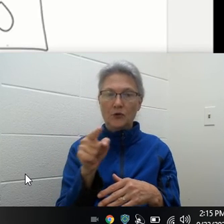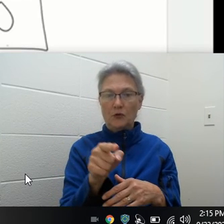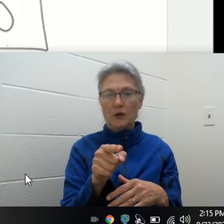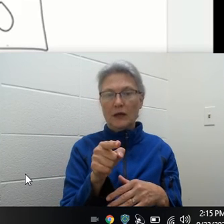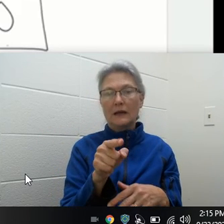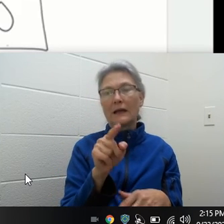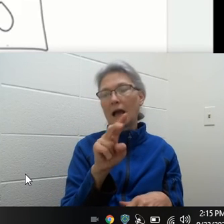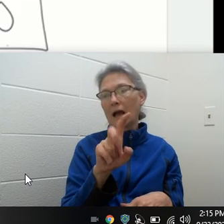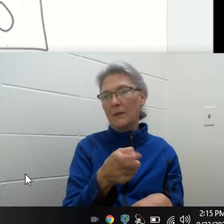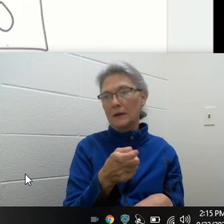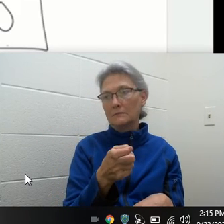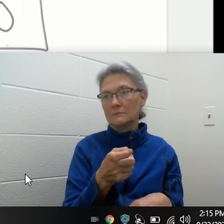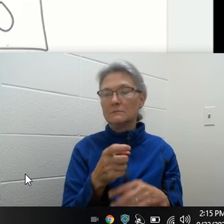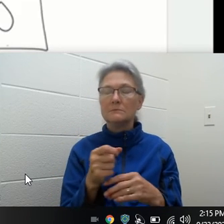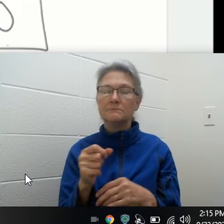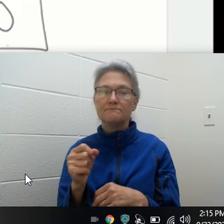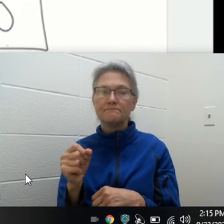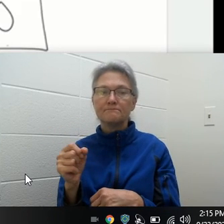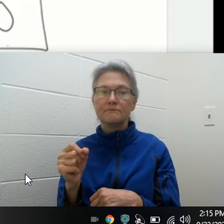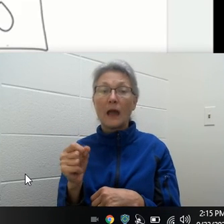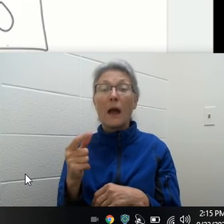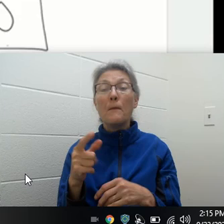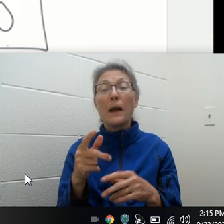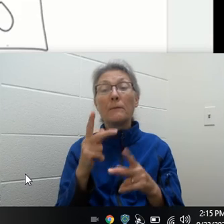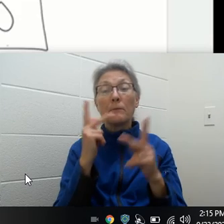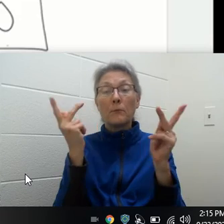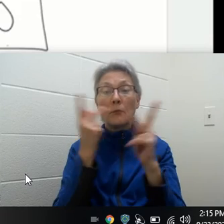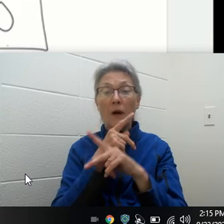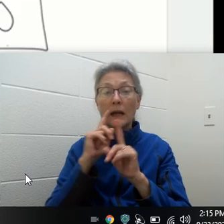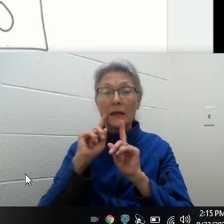there. This tells me that my product is